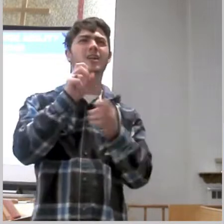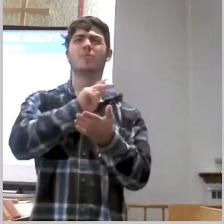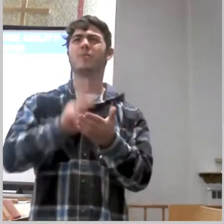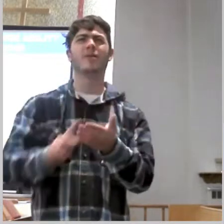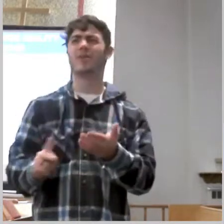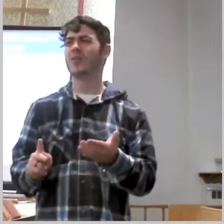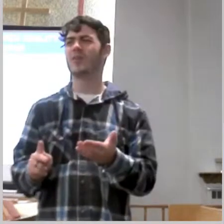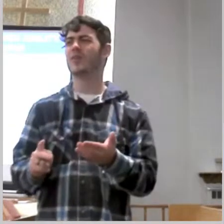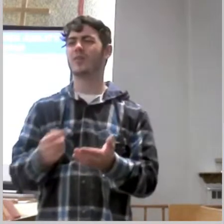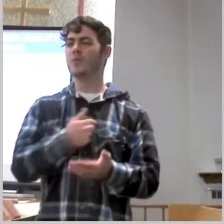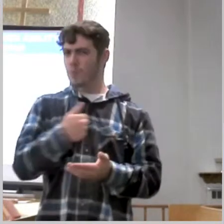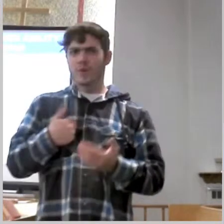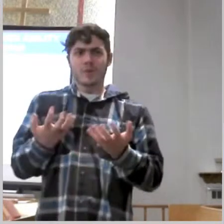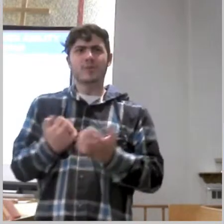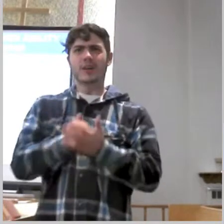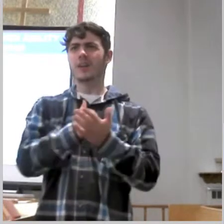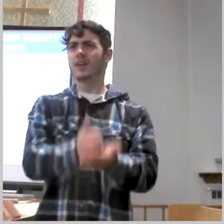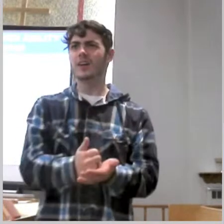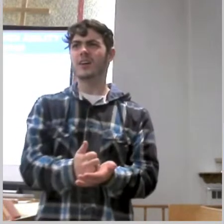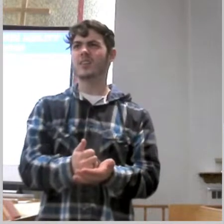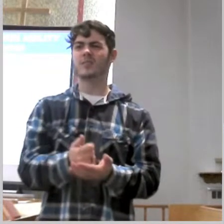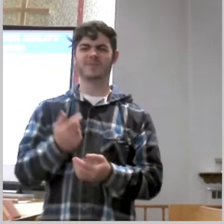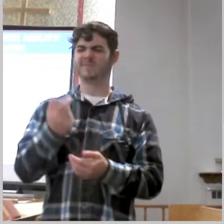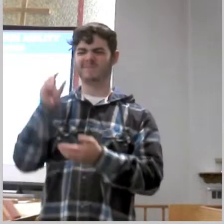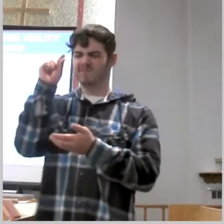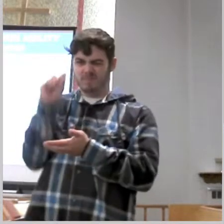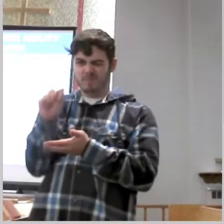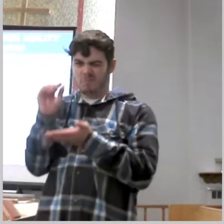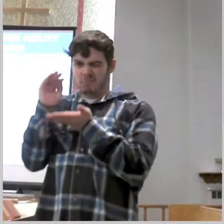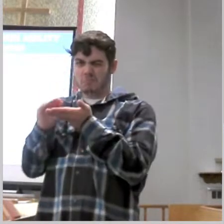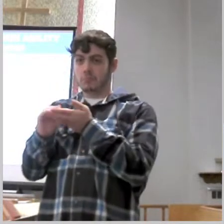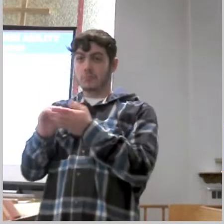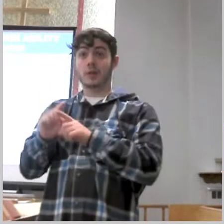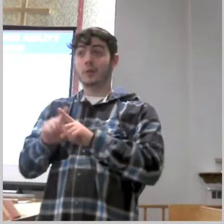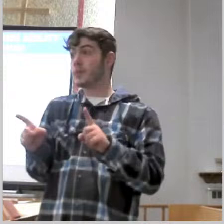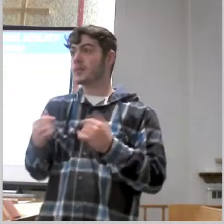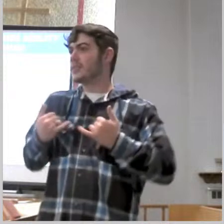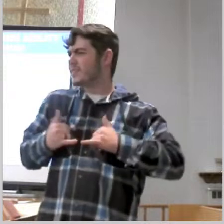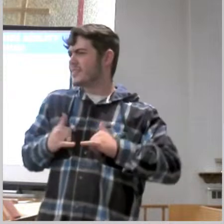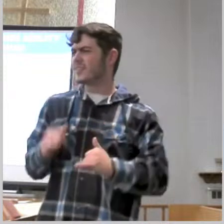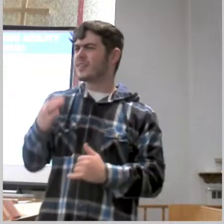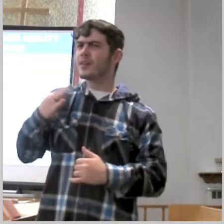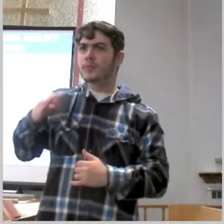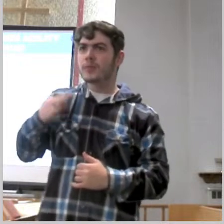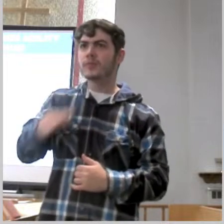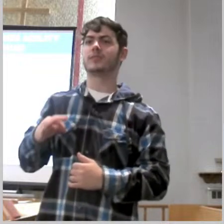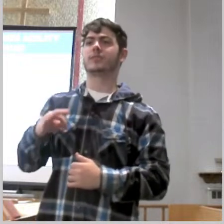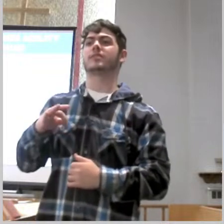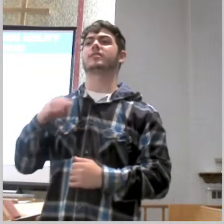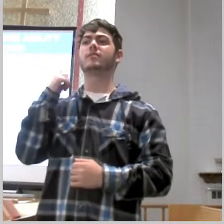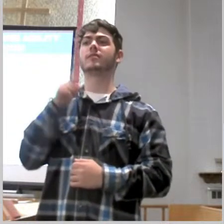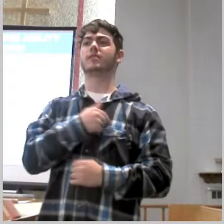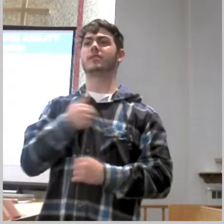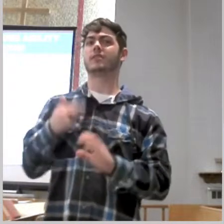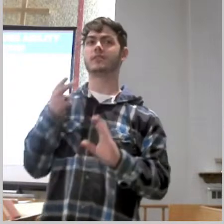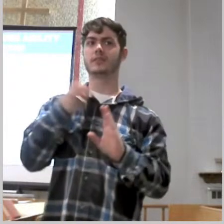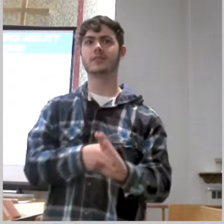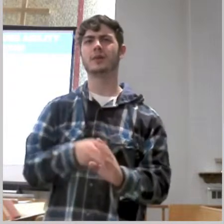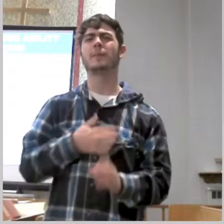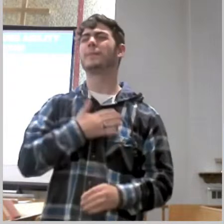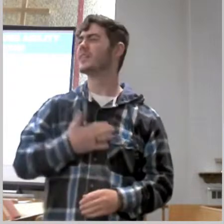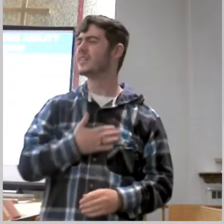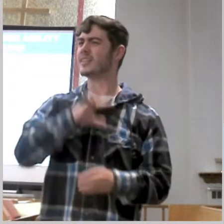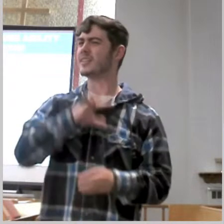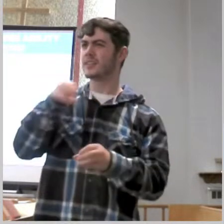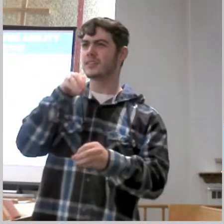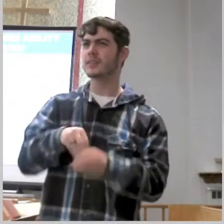privilege. It might not be much, but it's a privilege for us to be able to participate in this. Please include us.